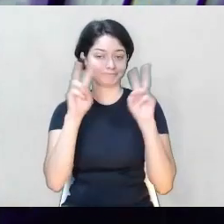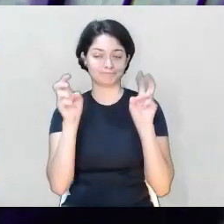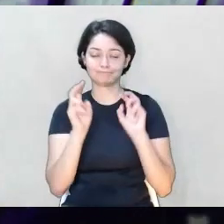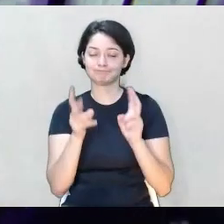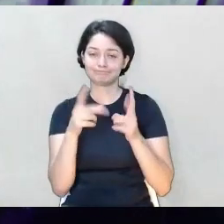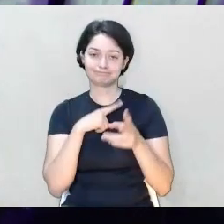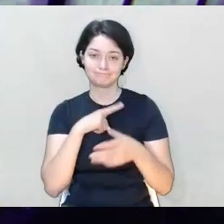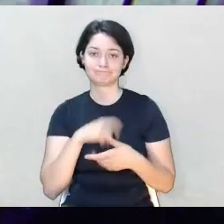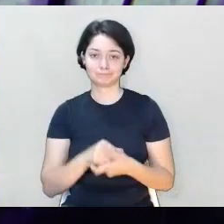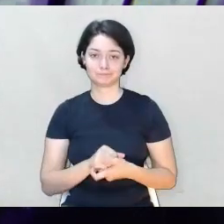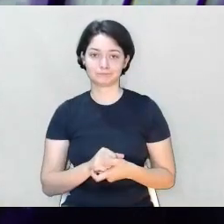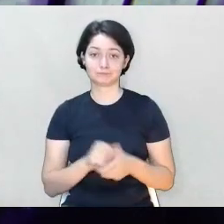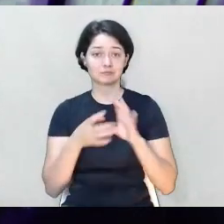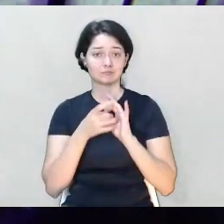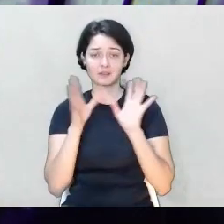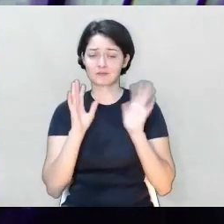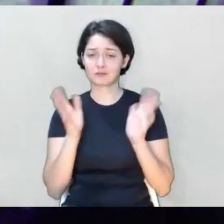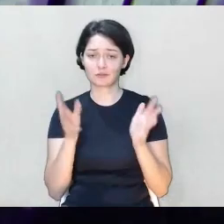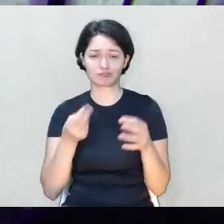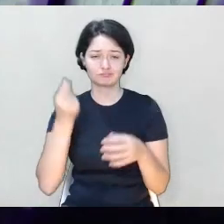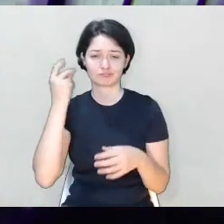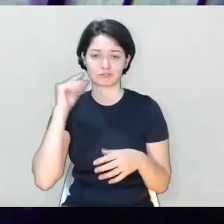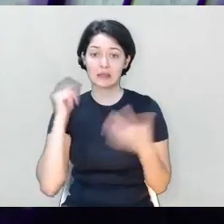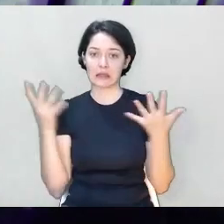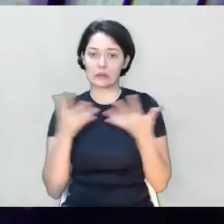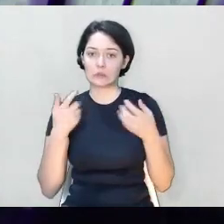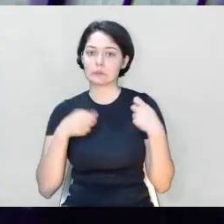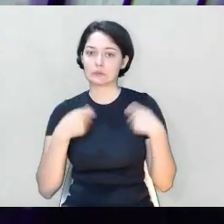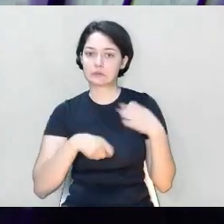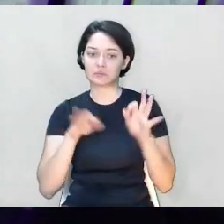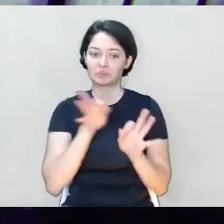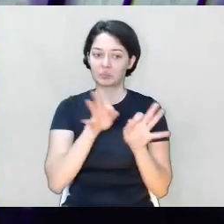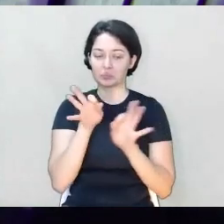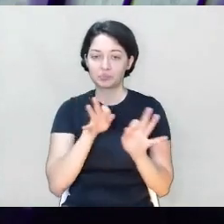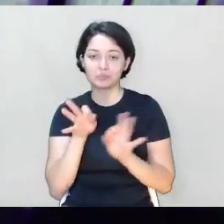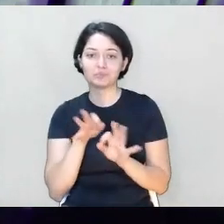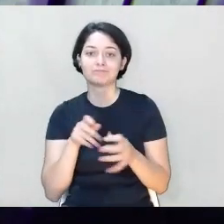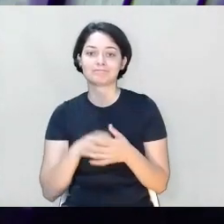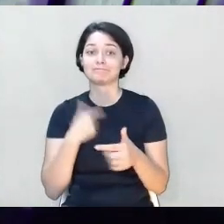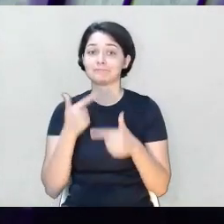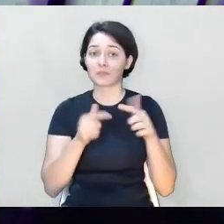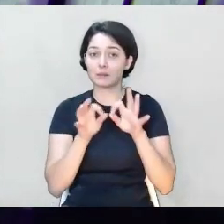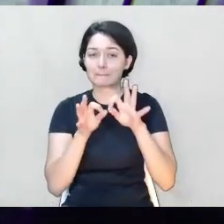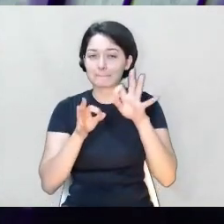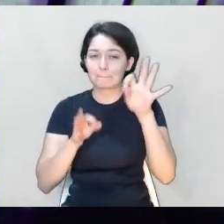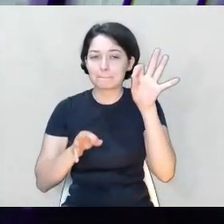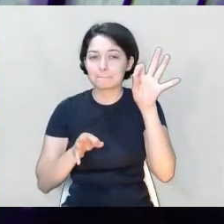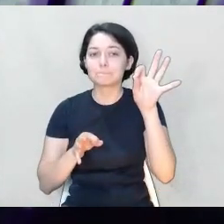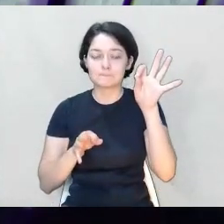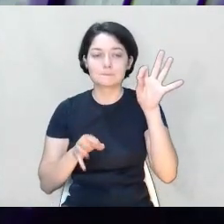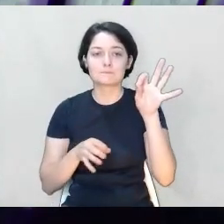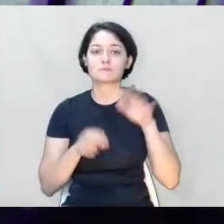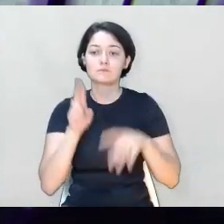saying, is it the same as always? That's been available for a long time, but today there's telemetry, and we have